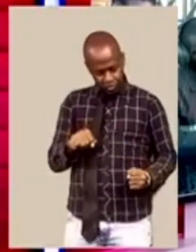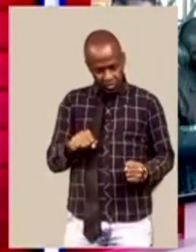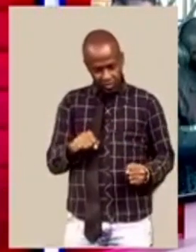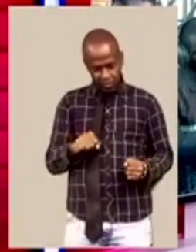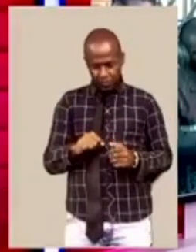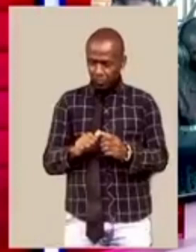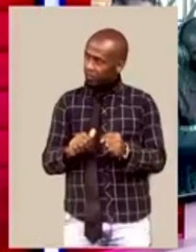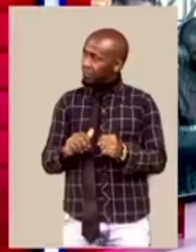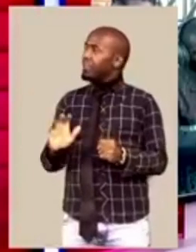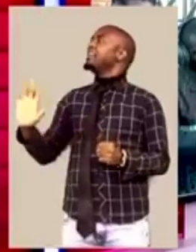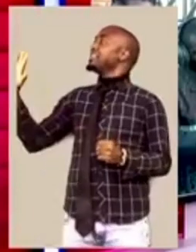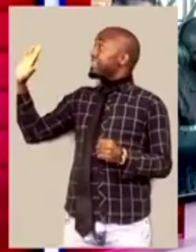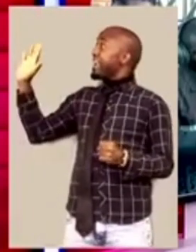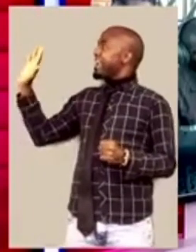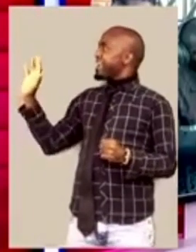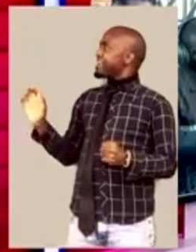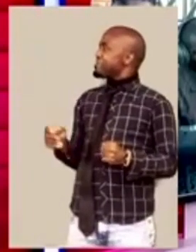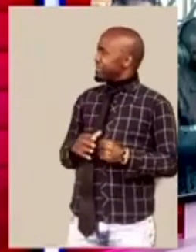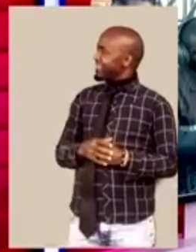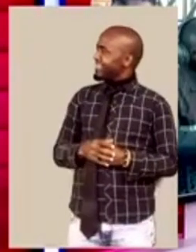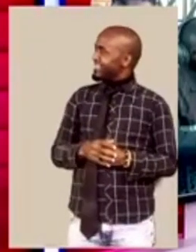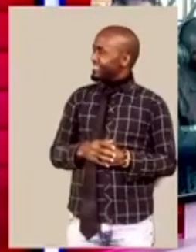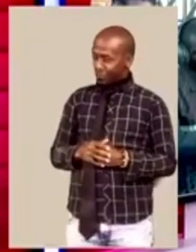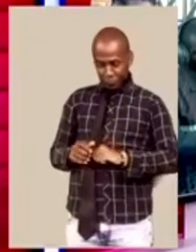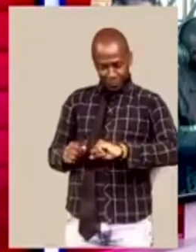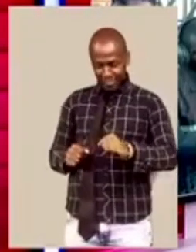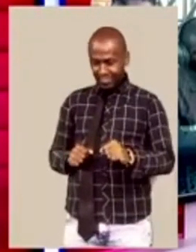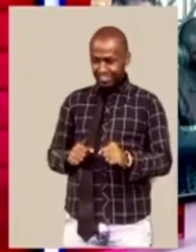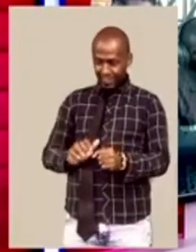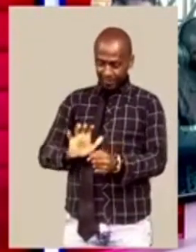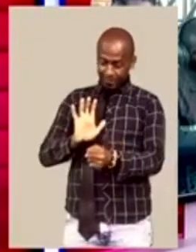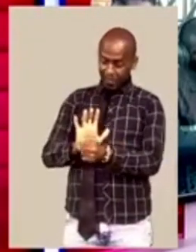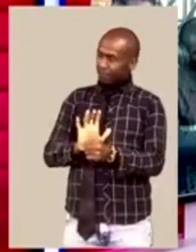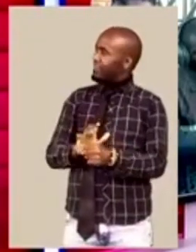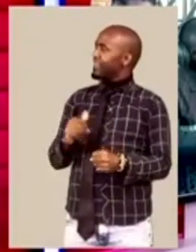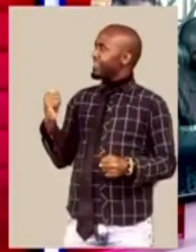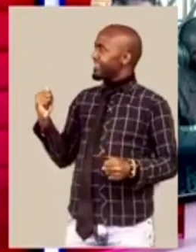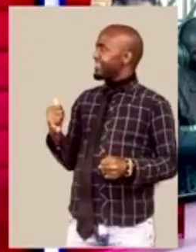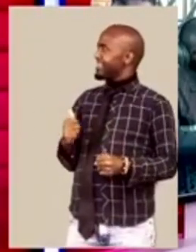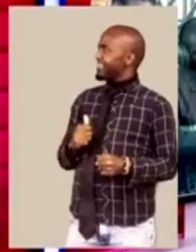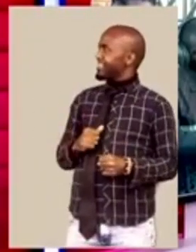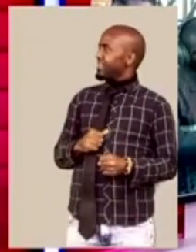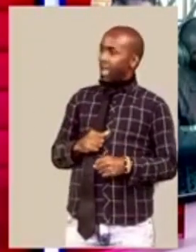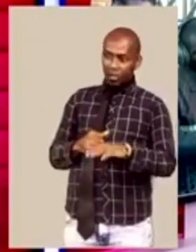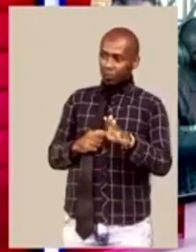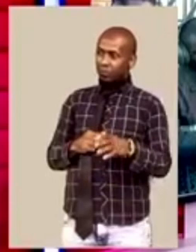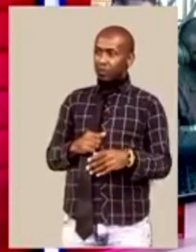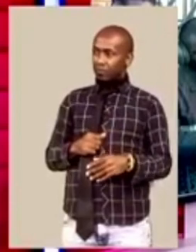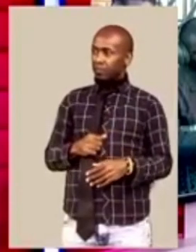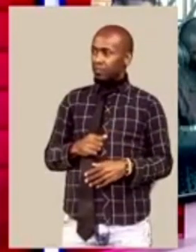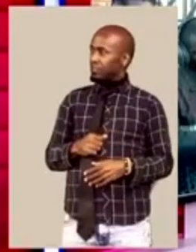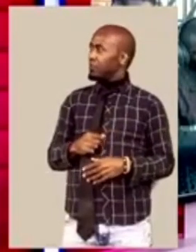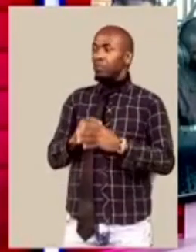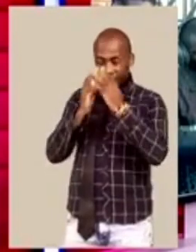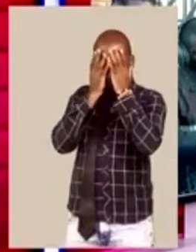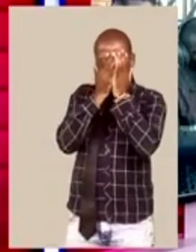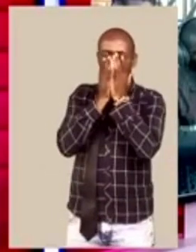this is the time to go back home. So now they are crying, they are pleading to the government,